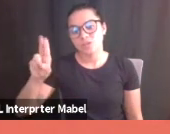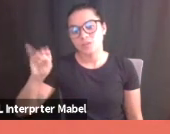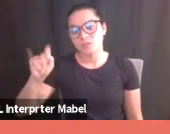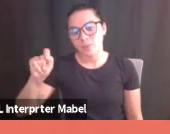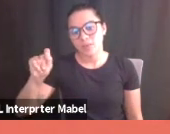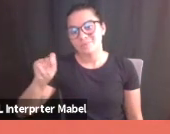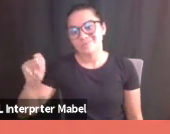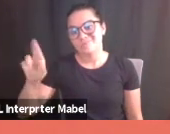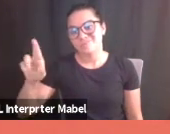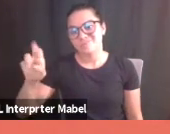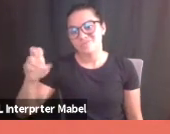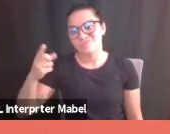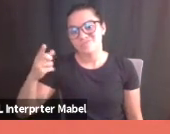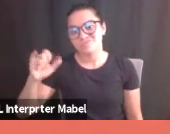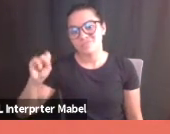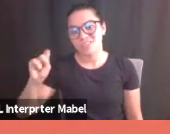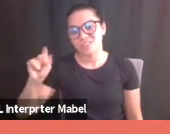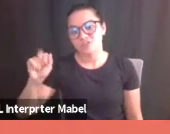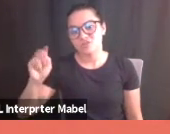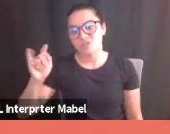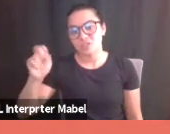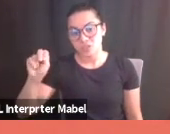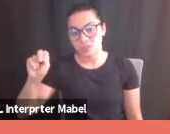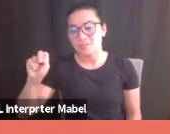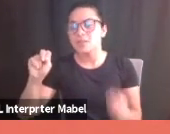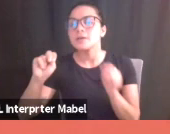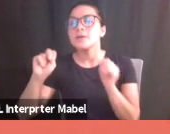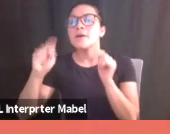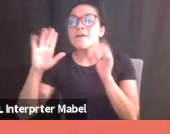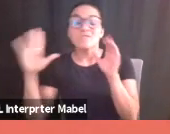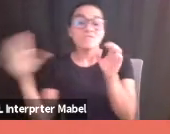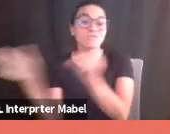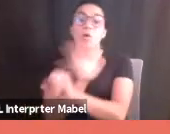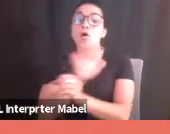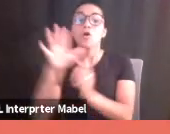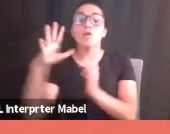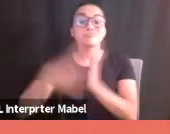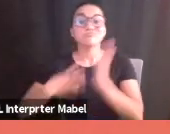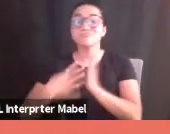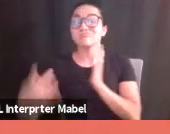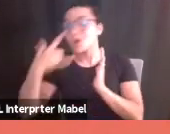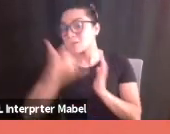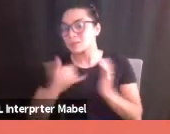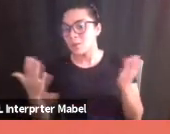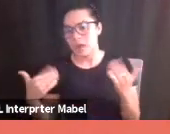But for now, we've provided an overview where you can kind of see what the days will entail.